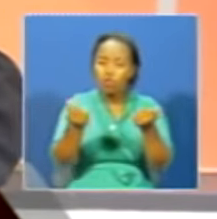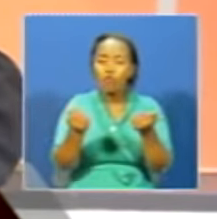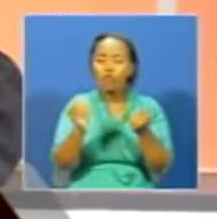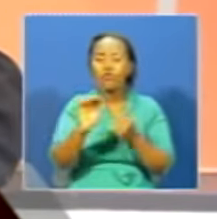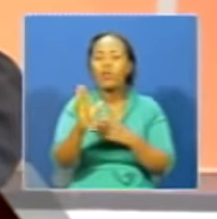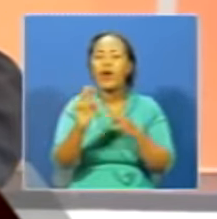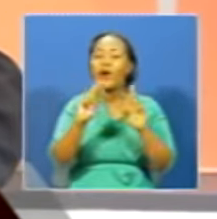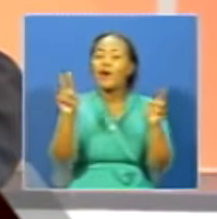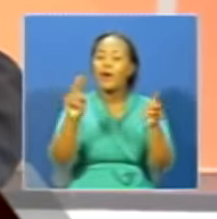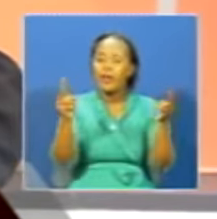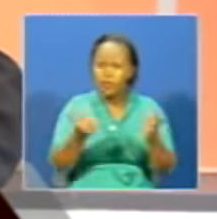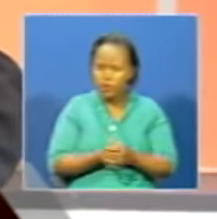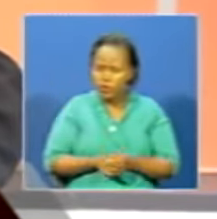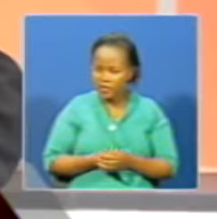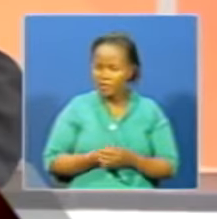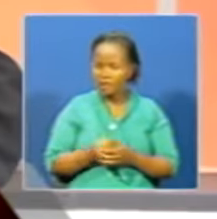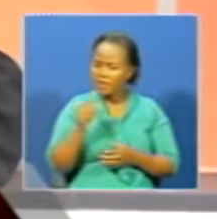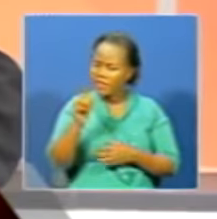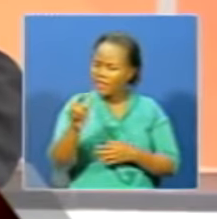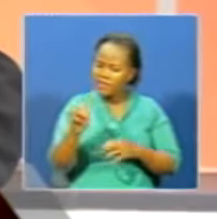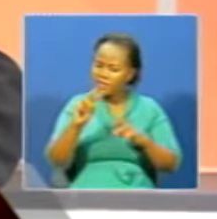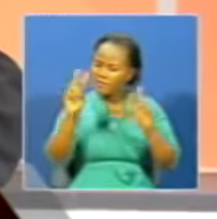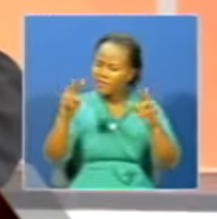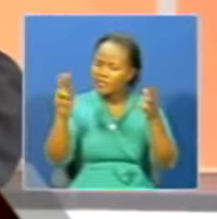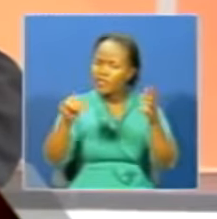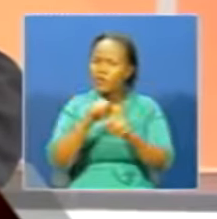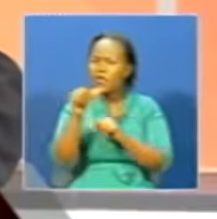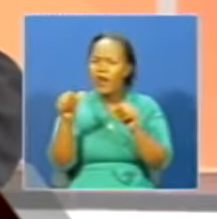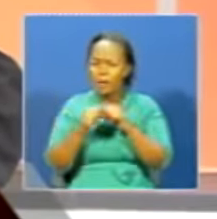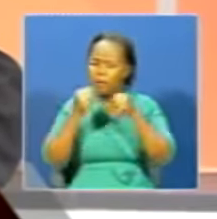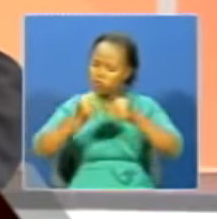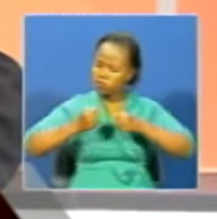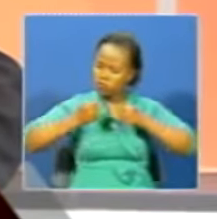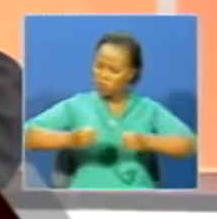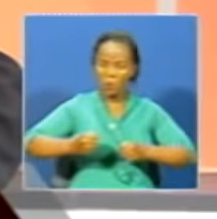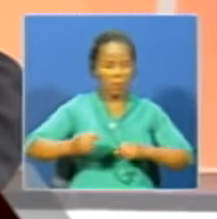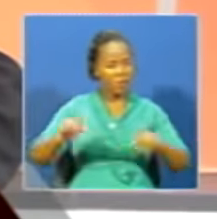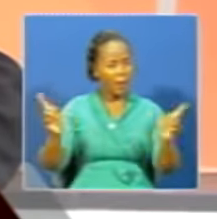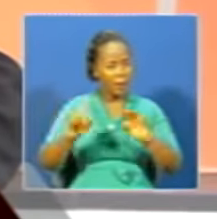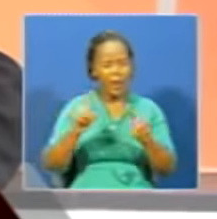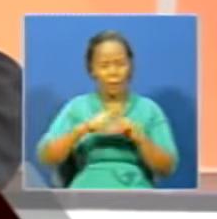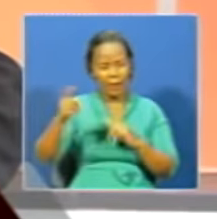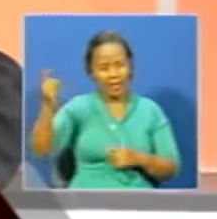not about the brawn. It's about the brain.